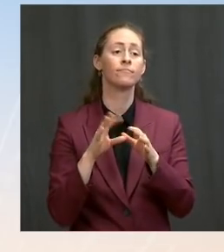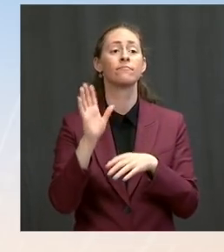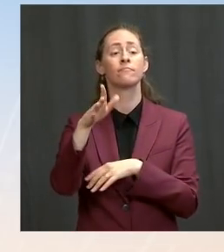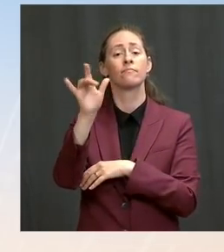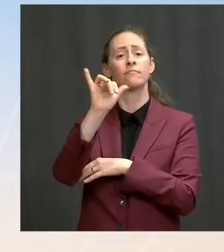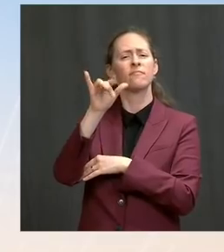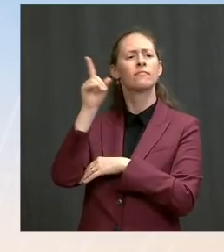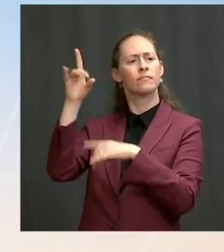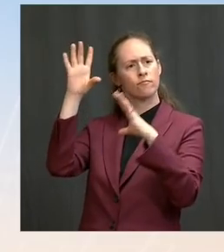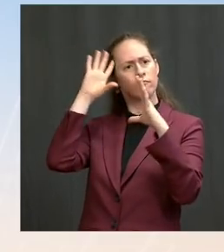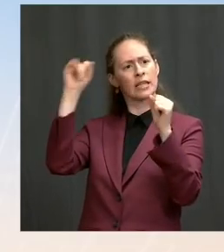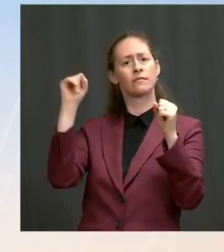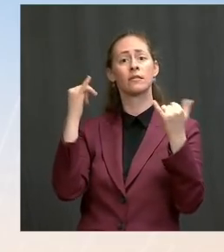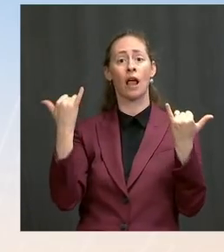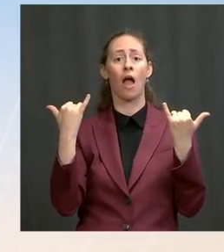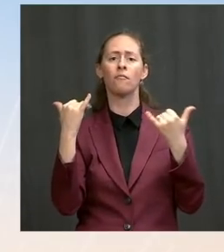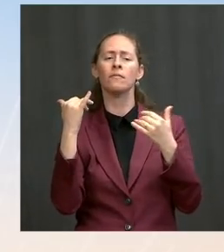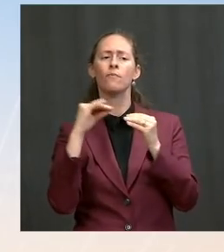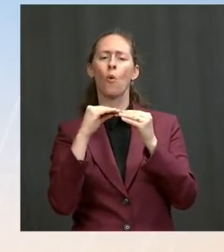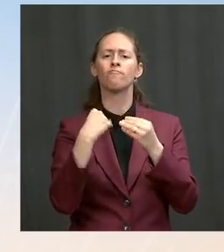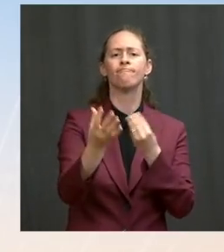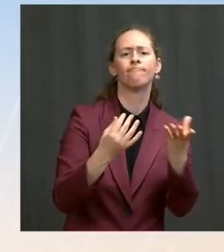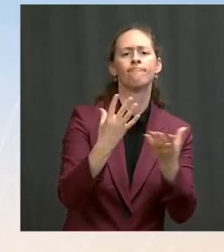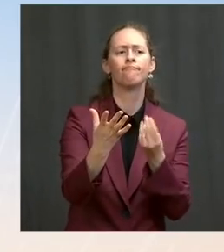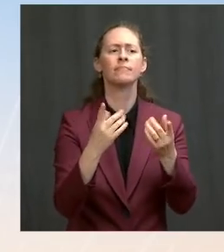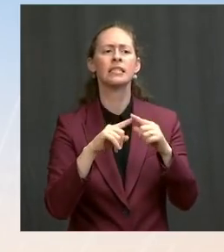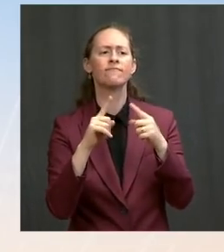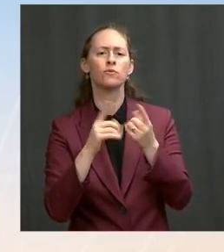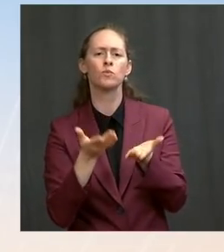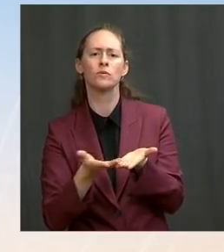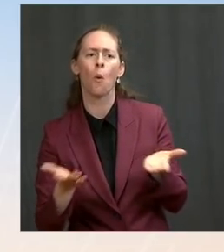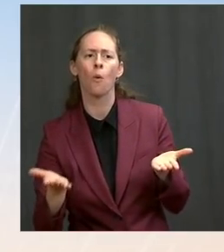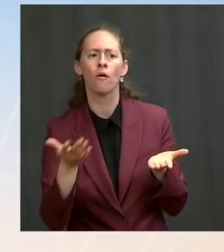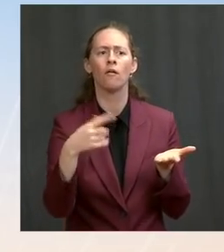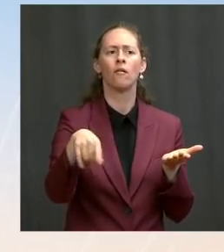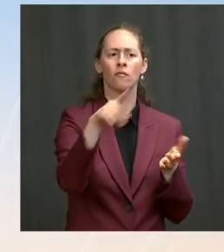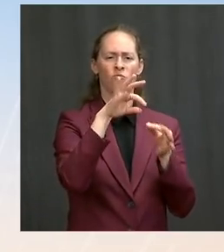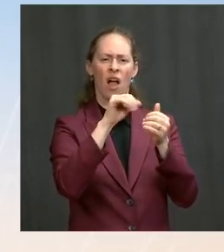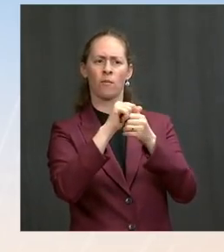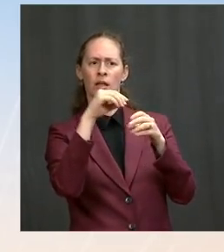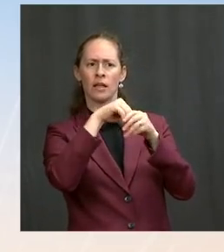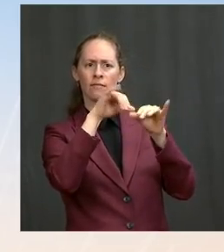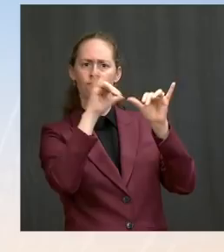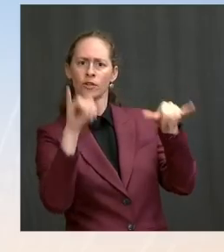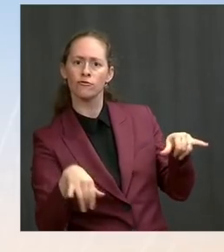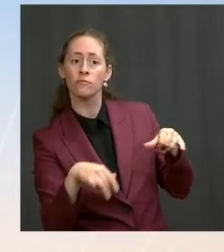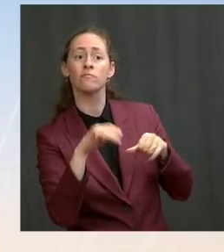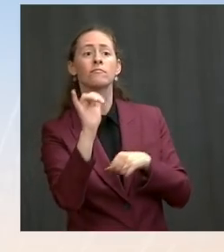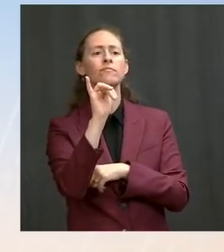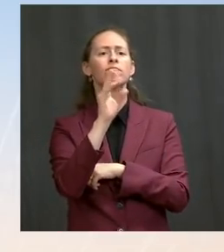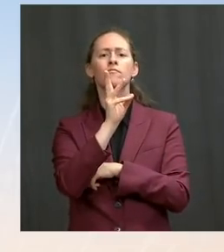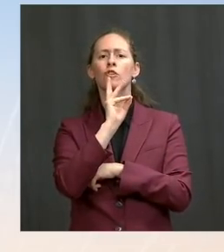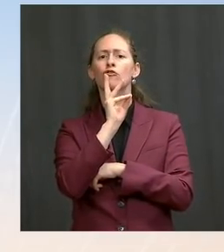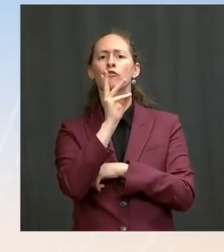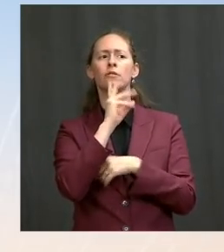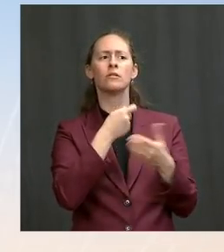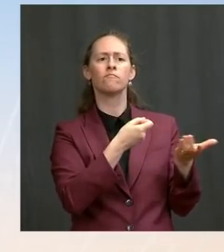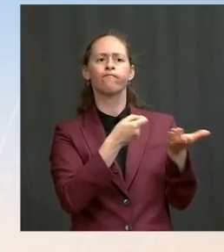additional resources for resilient infrastructure and water management and forest management. Was there any discussion